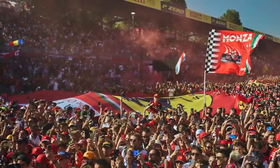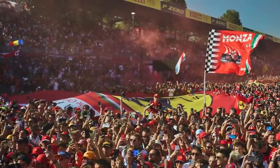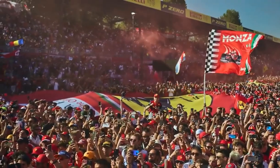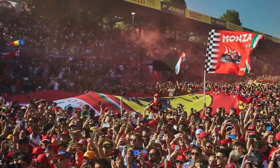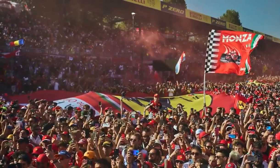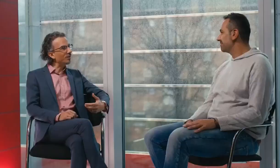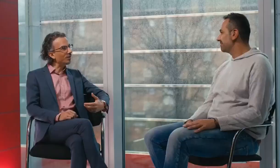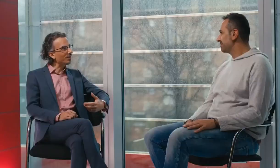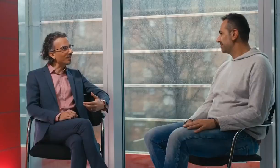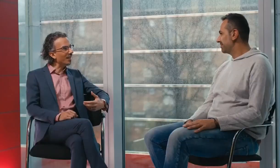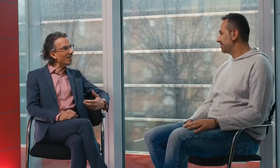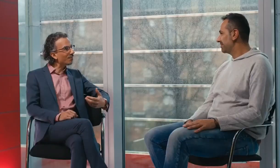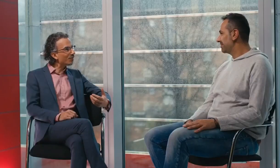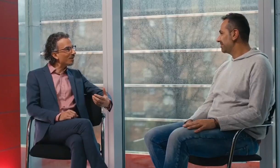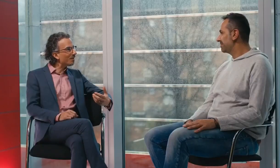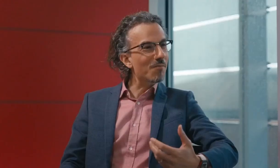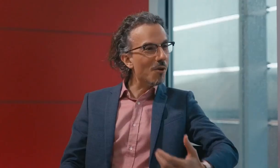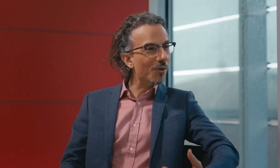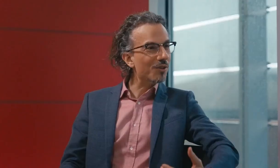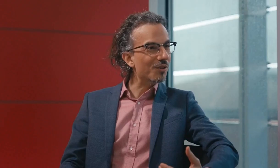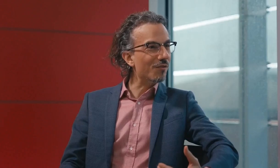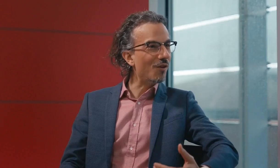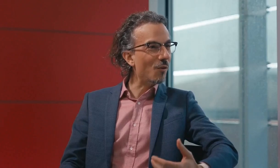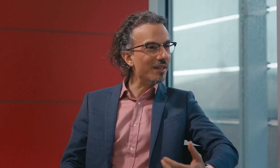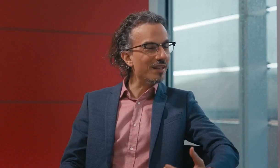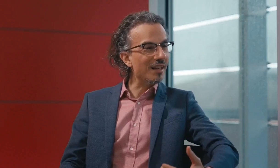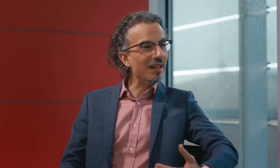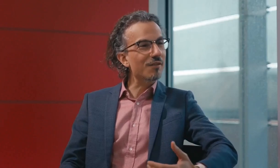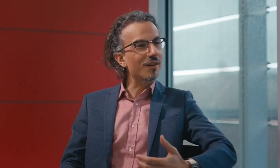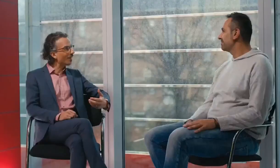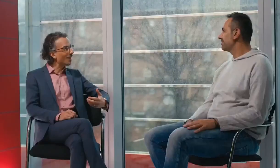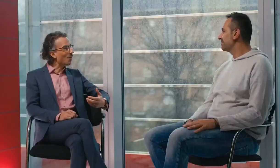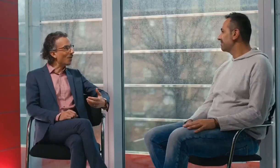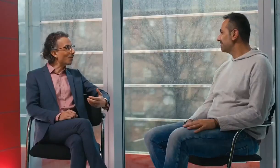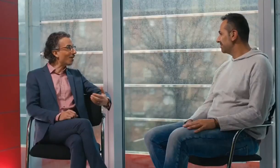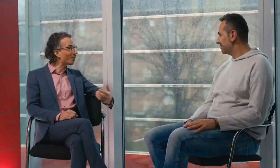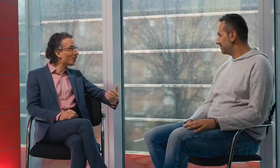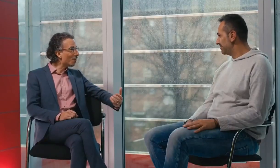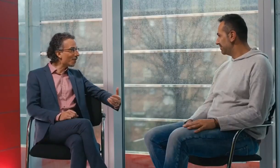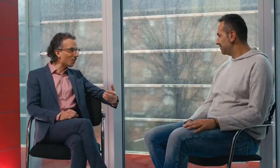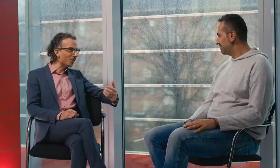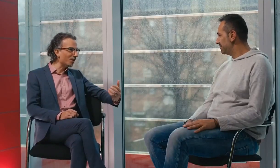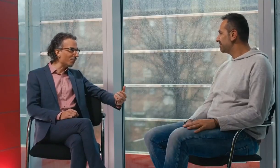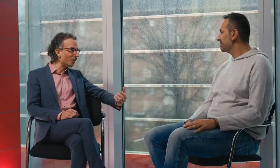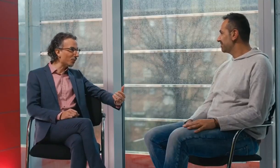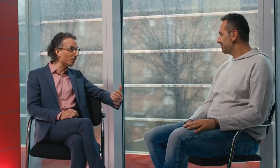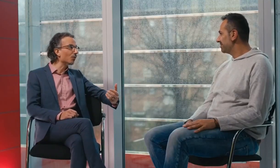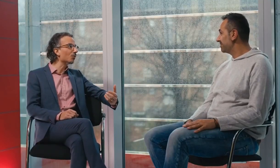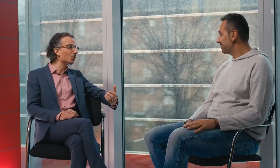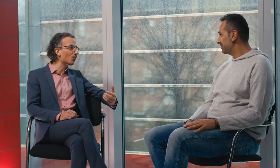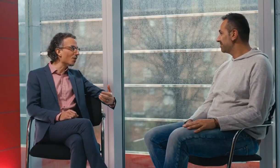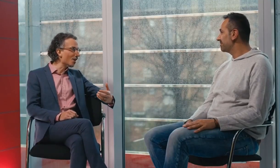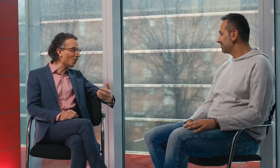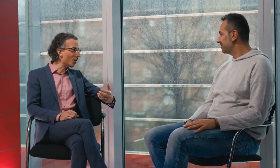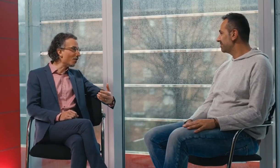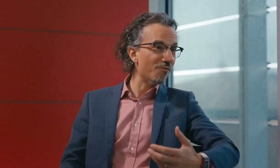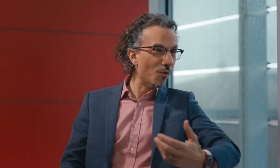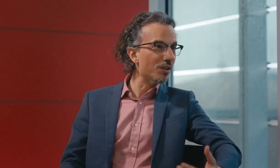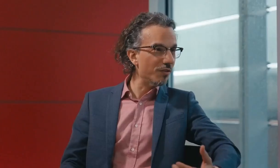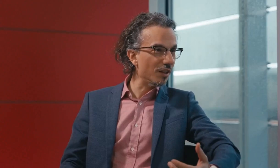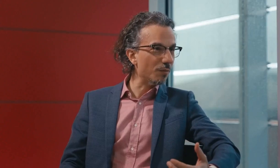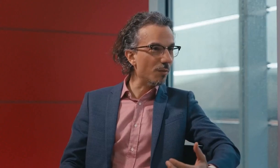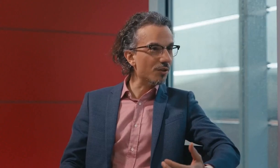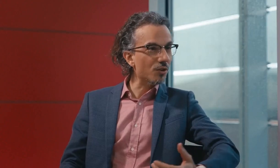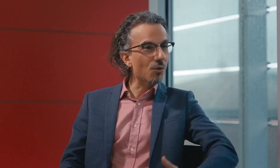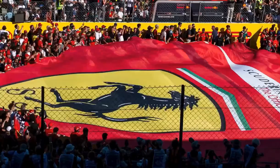us. They are with us in every moment of our racing life, when we have good moments, when we share victories, but also when we